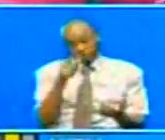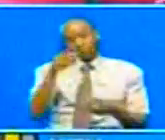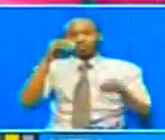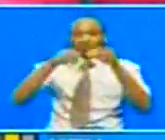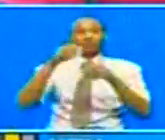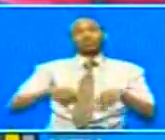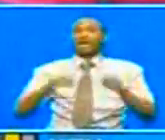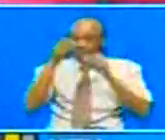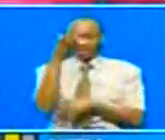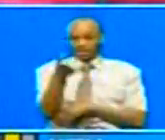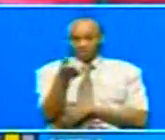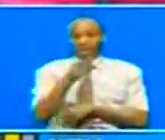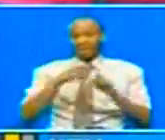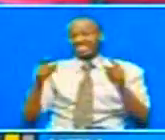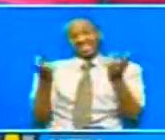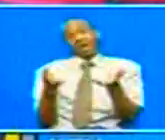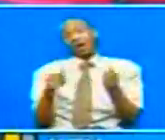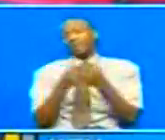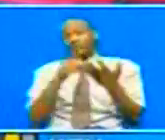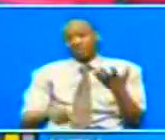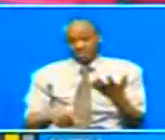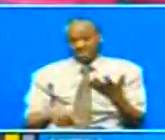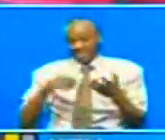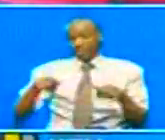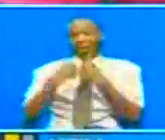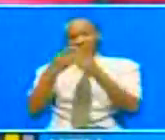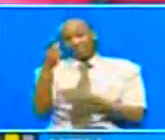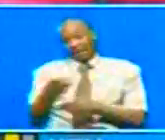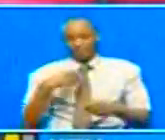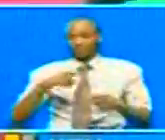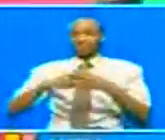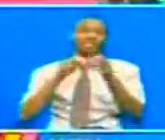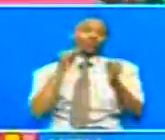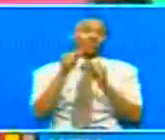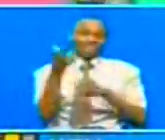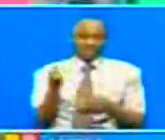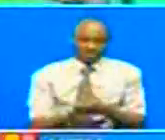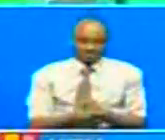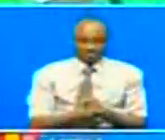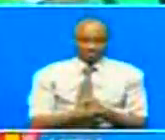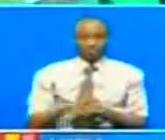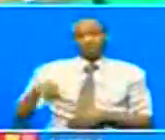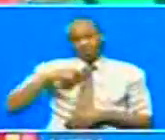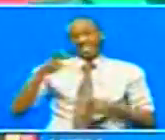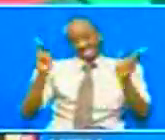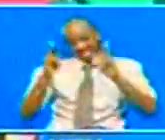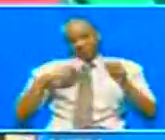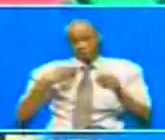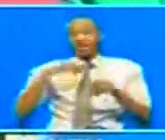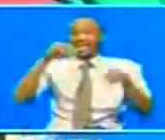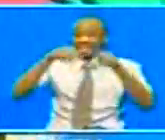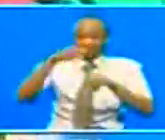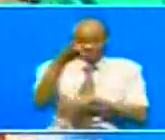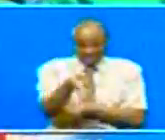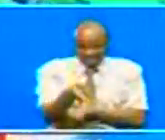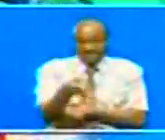commissioner position. Unfortunately, there was a scuffle and people were fighting. We are preparing for the SONU elections and we're